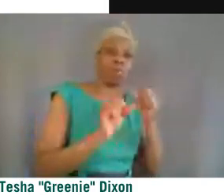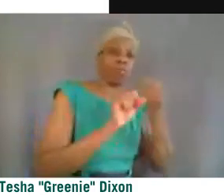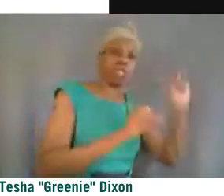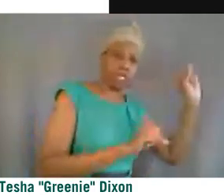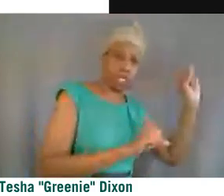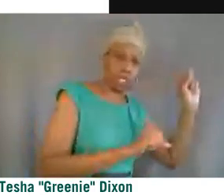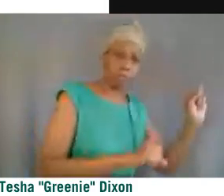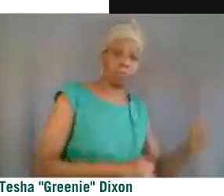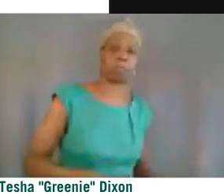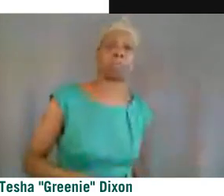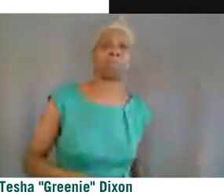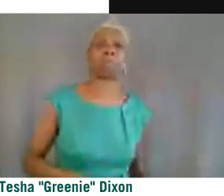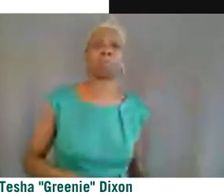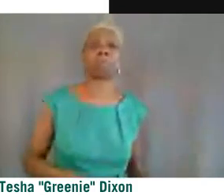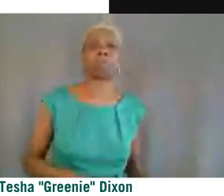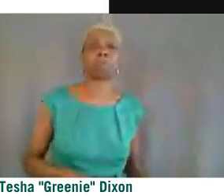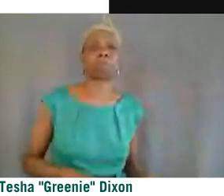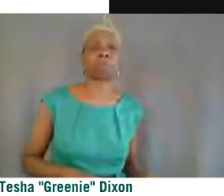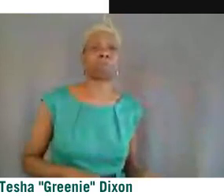So